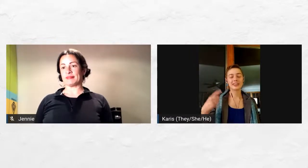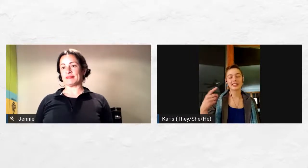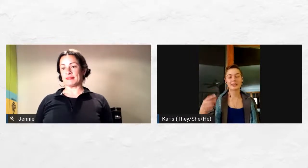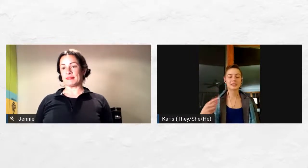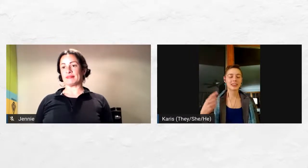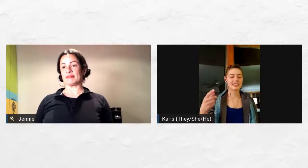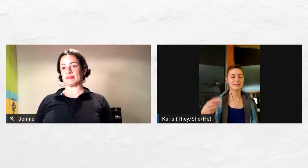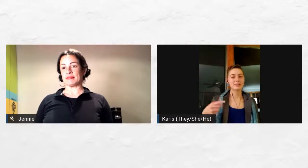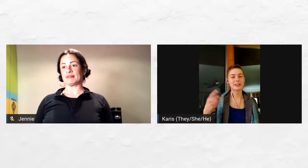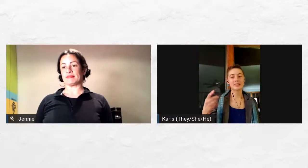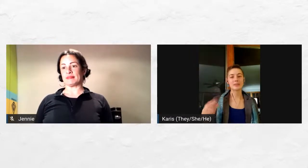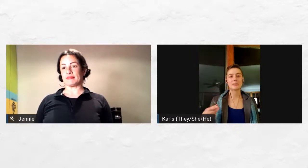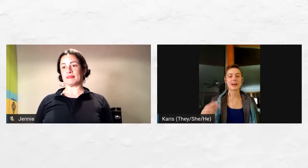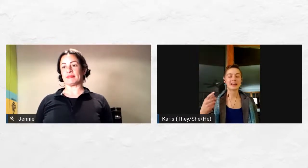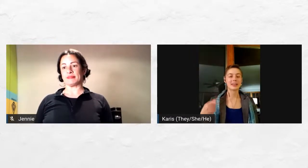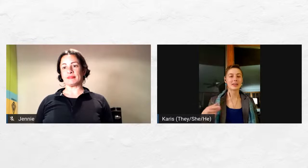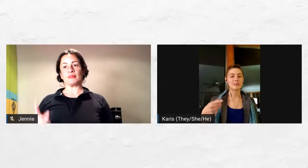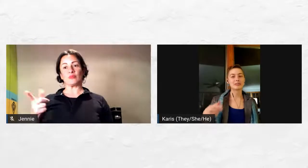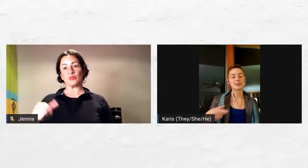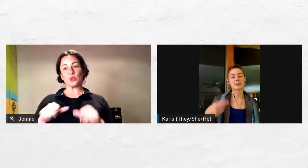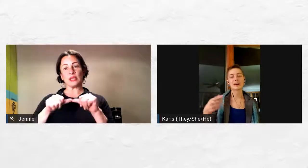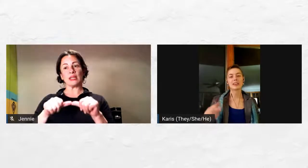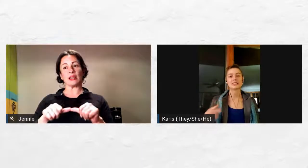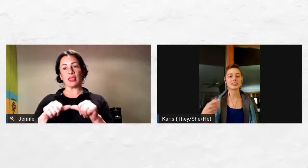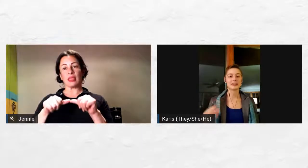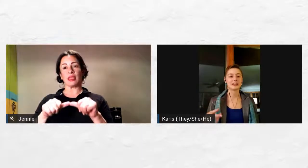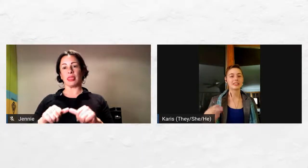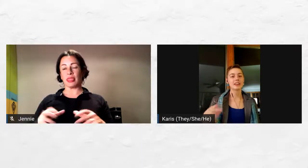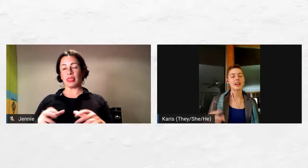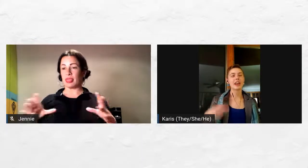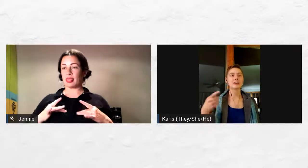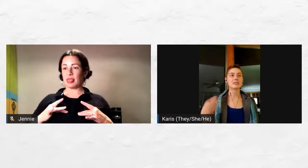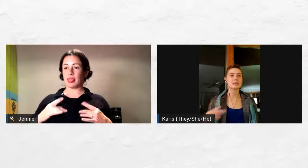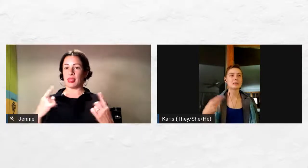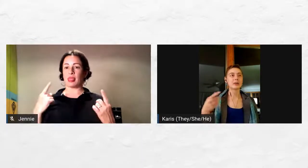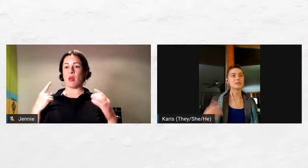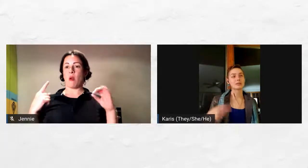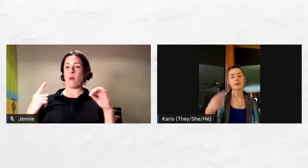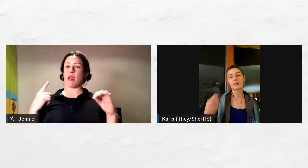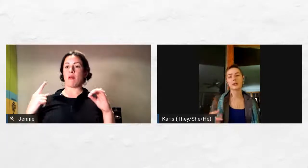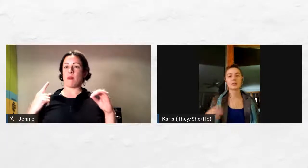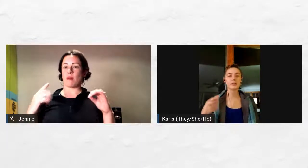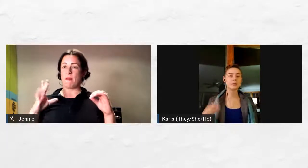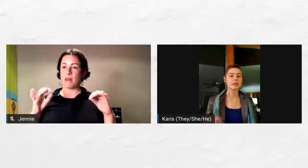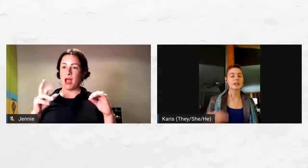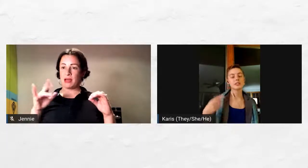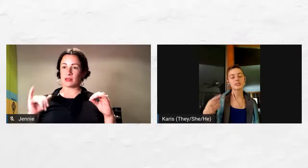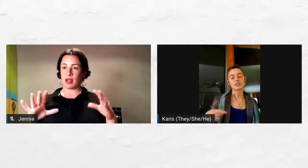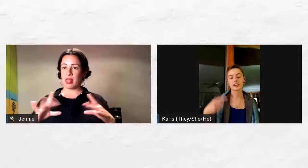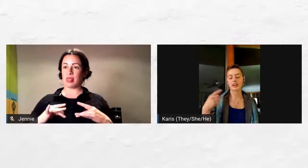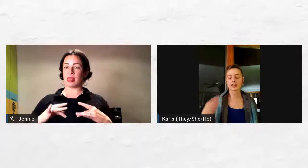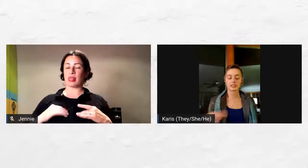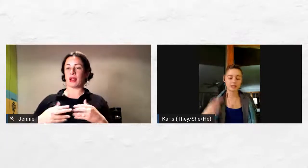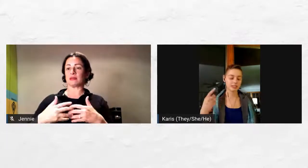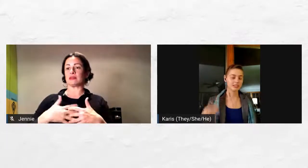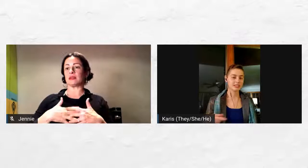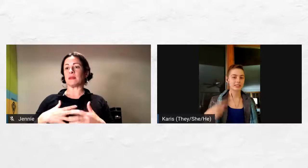You keep trying to pin the binary to my skin and to my soul.